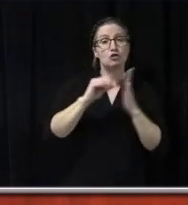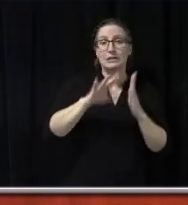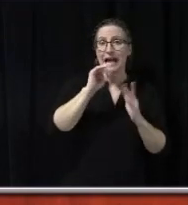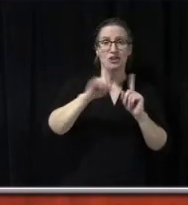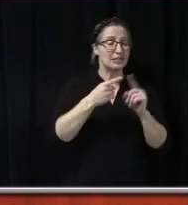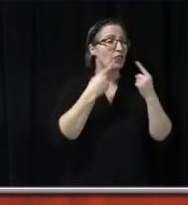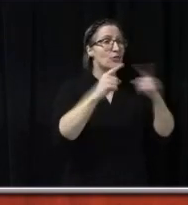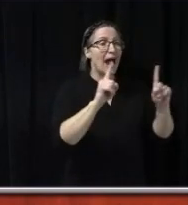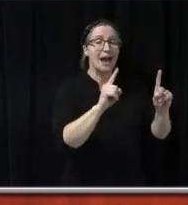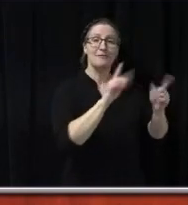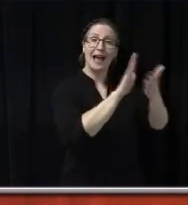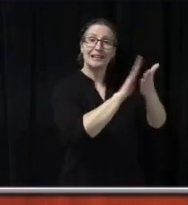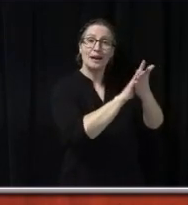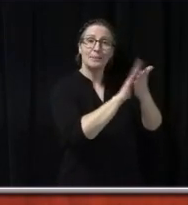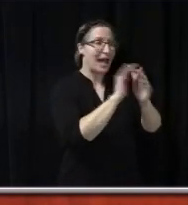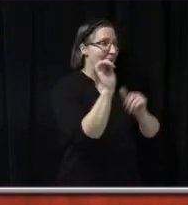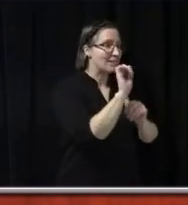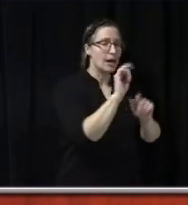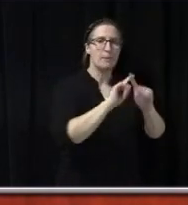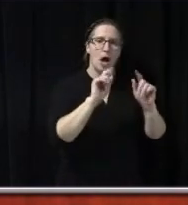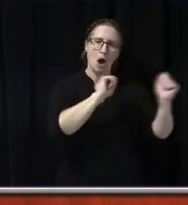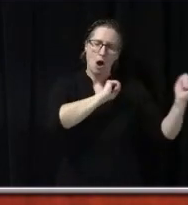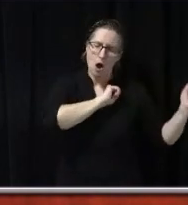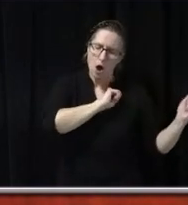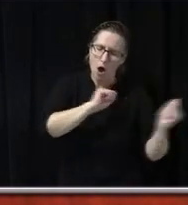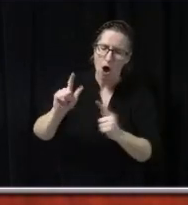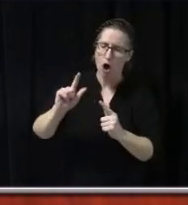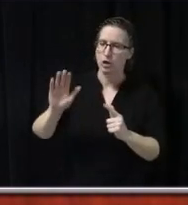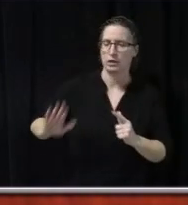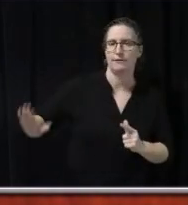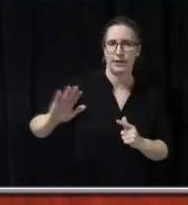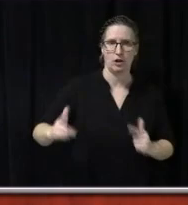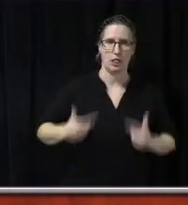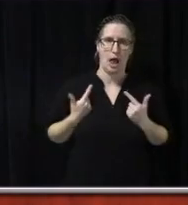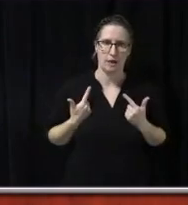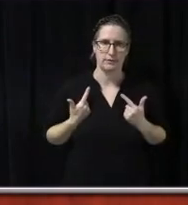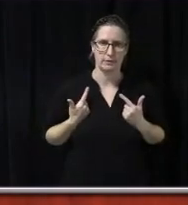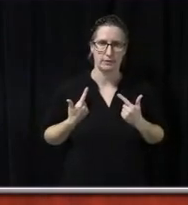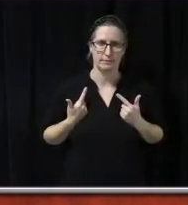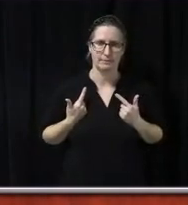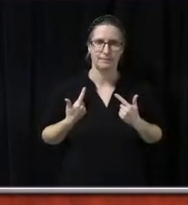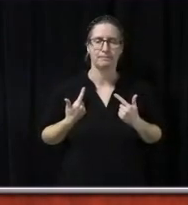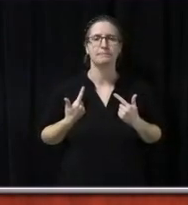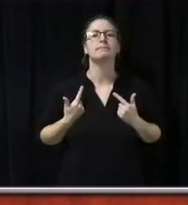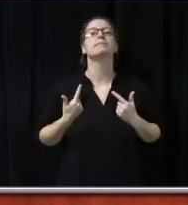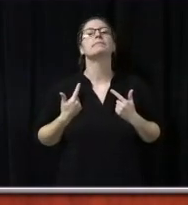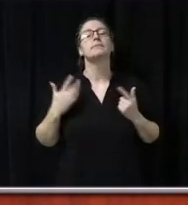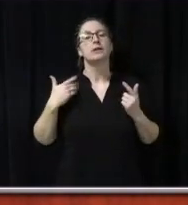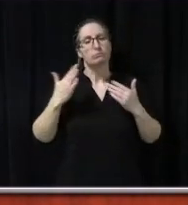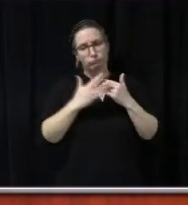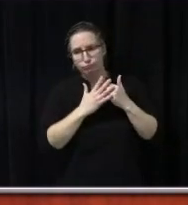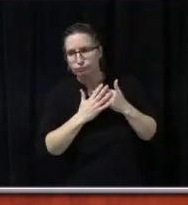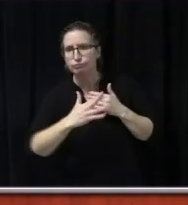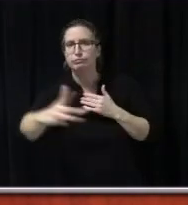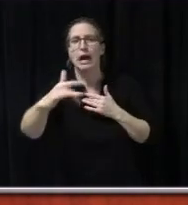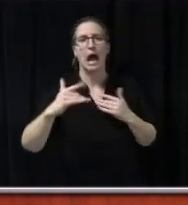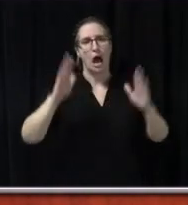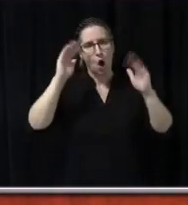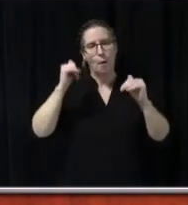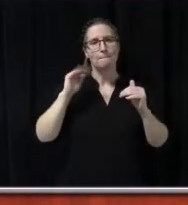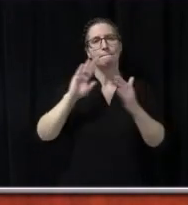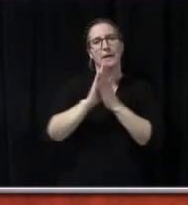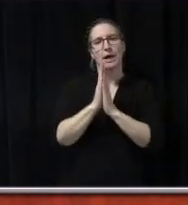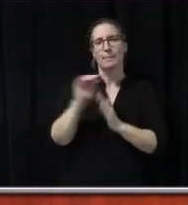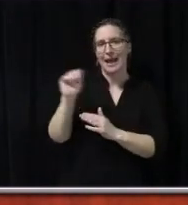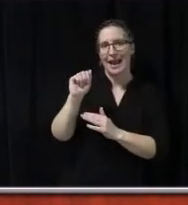in their academics or athletics, but in every aspect of their lives. In the long term, I hope to become an athletic